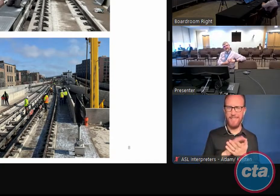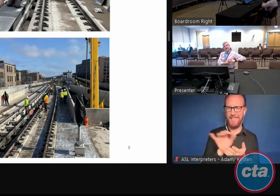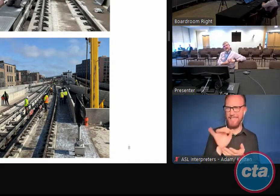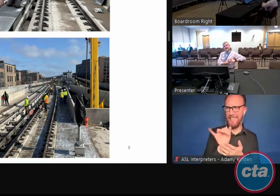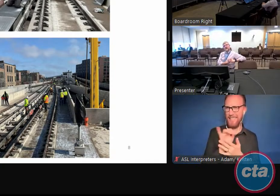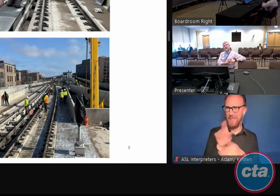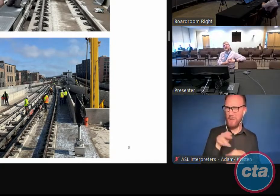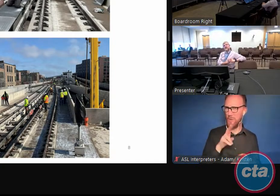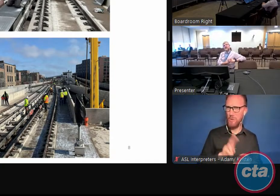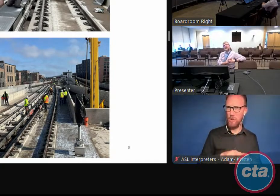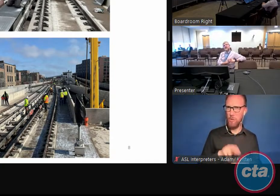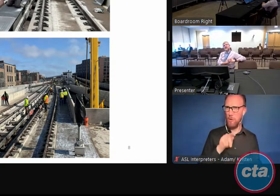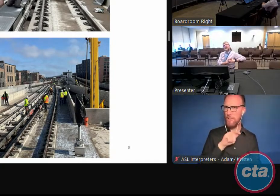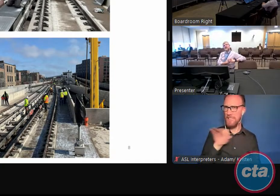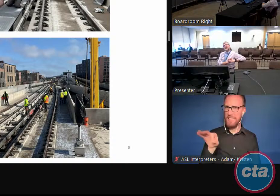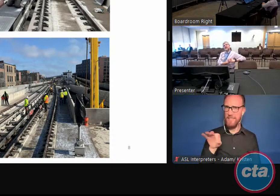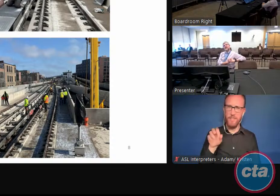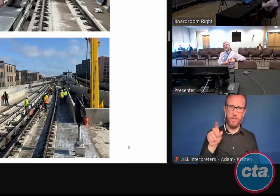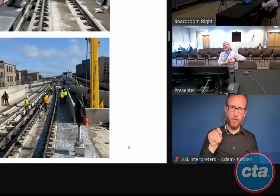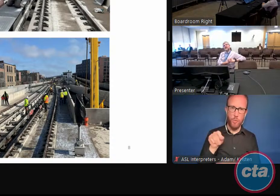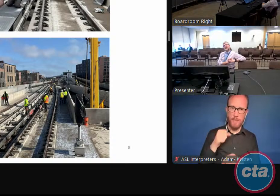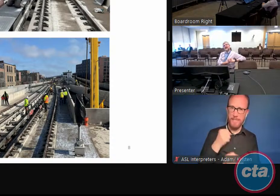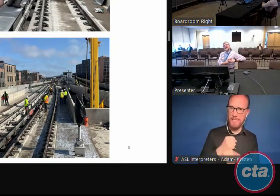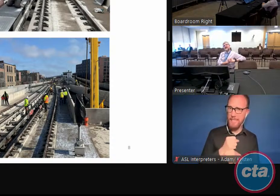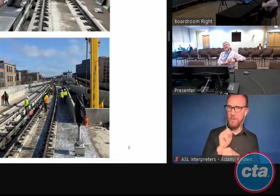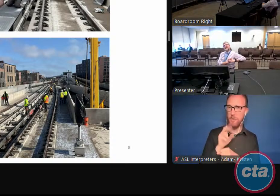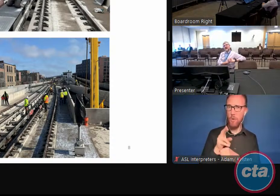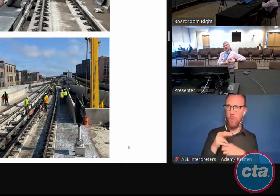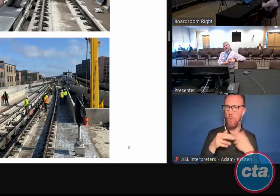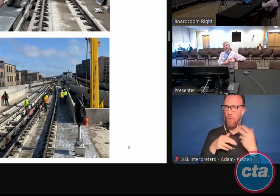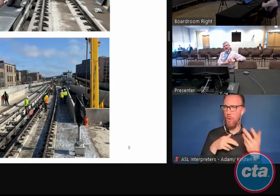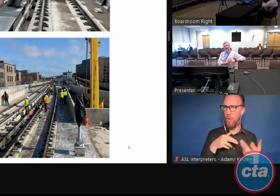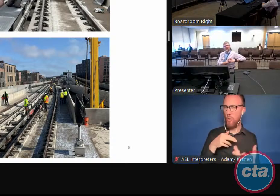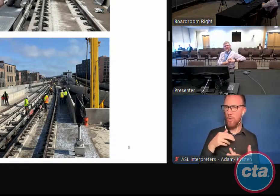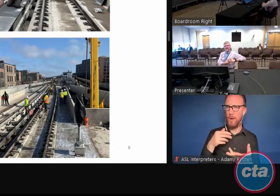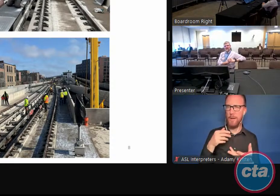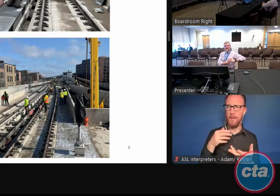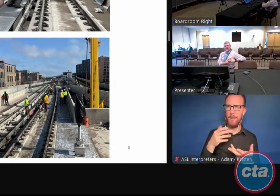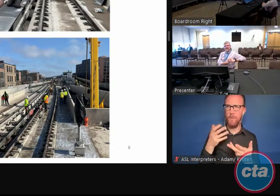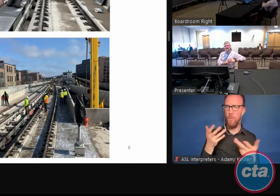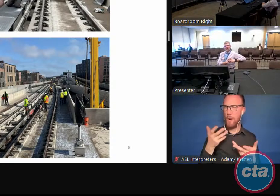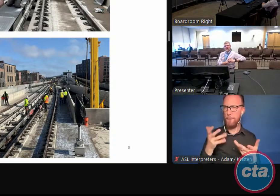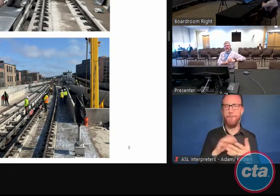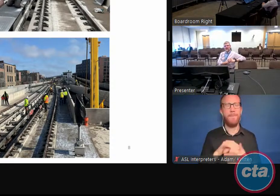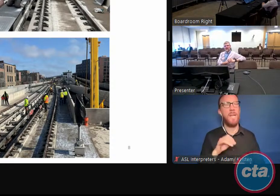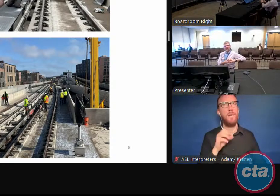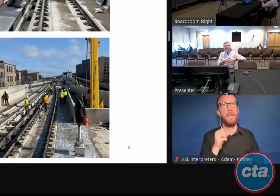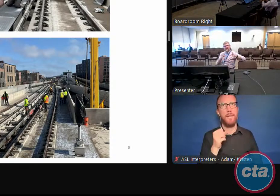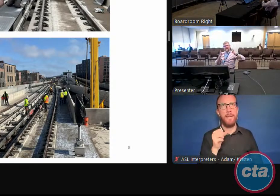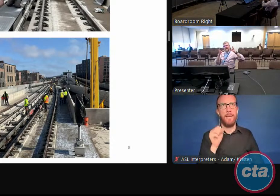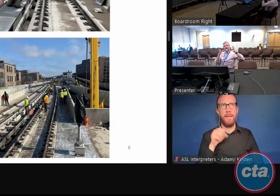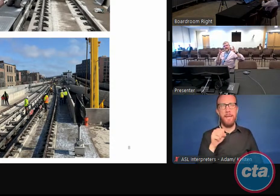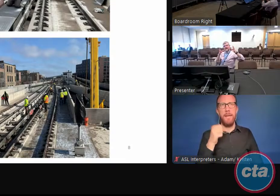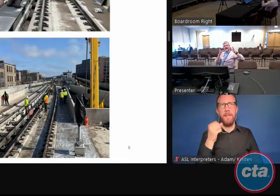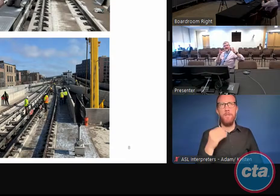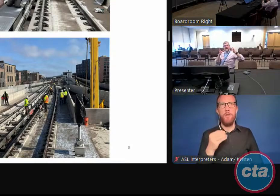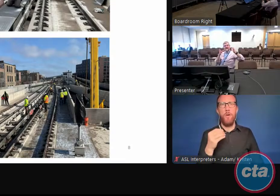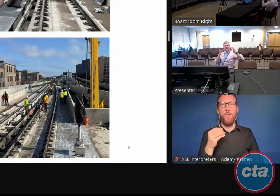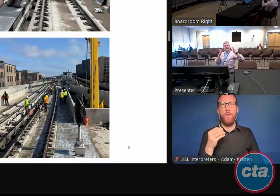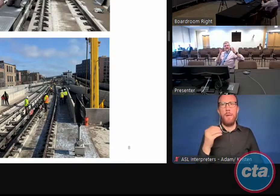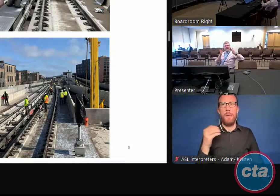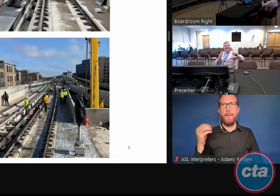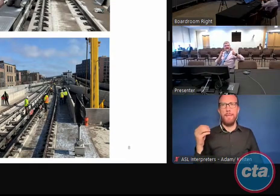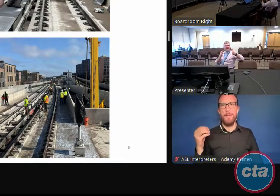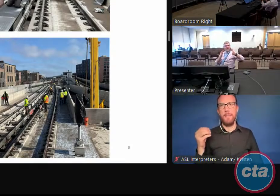like 20-something years, or is it kind of purpose Yes. created? So it